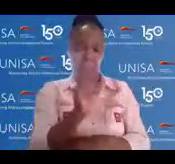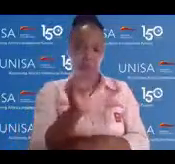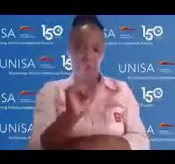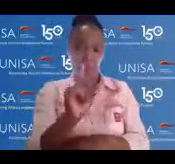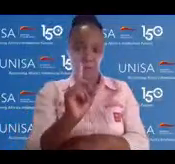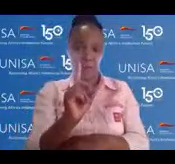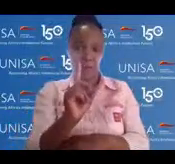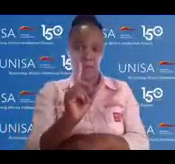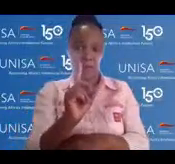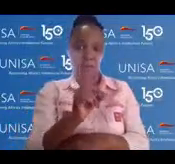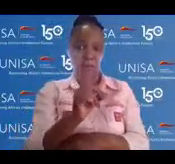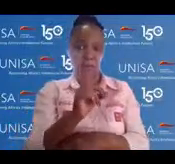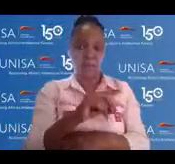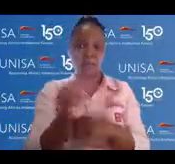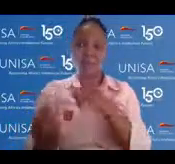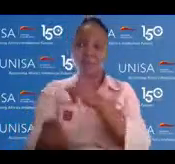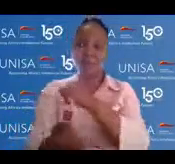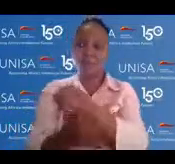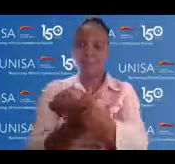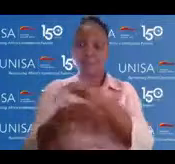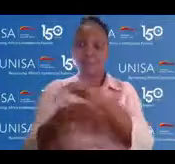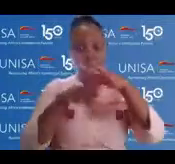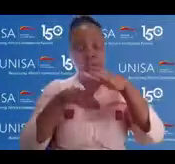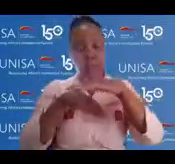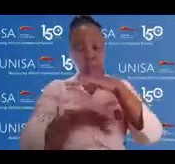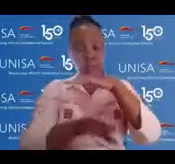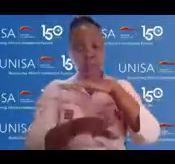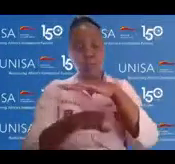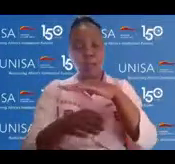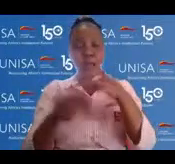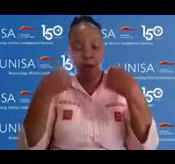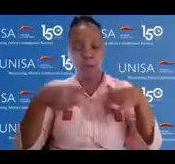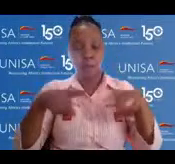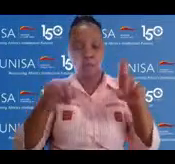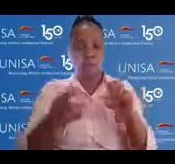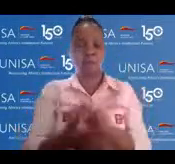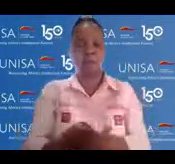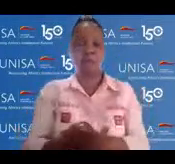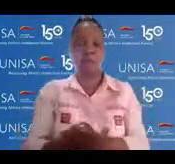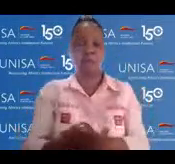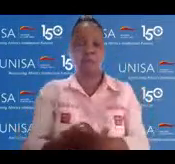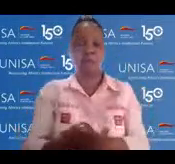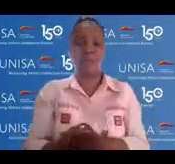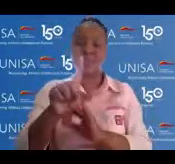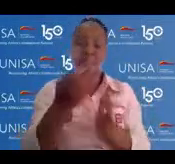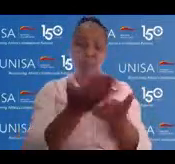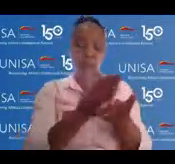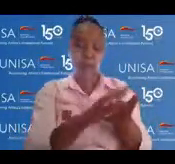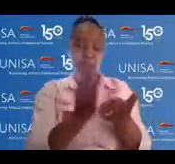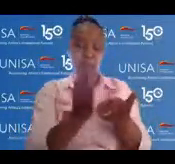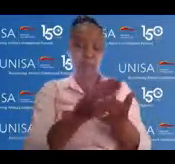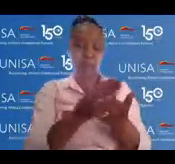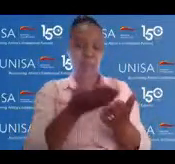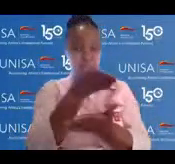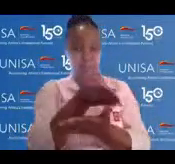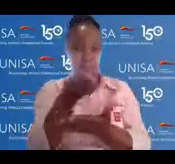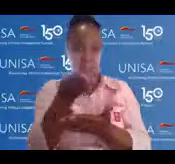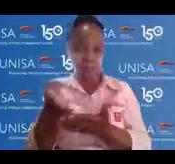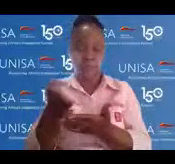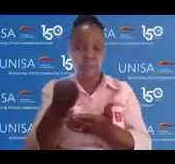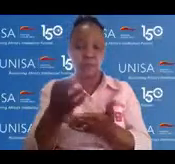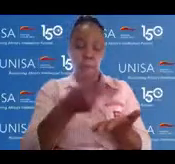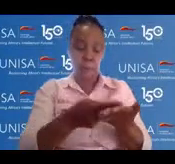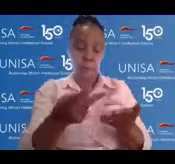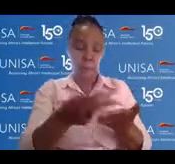webinars under announcement. There are 7 lessons that will prep you for the